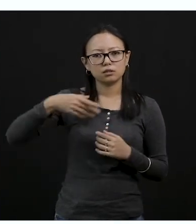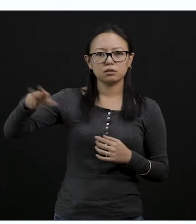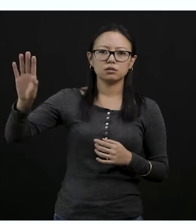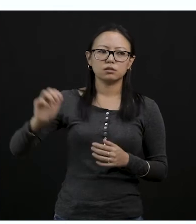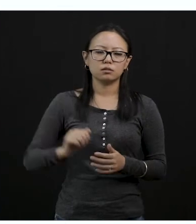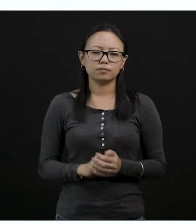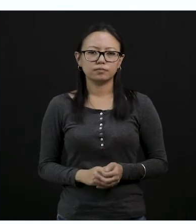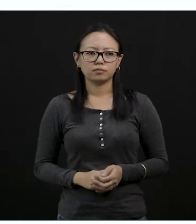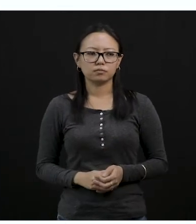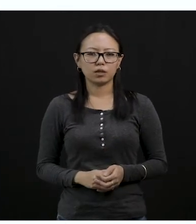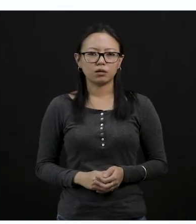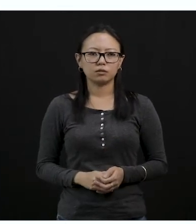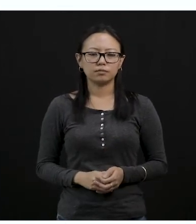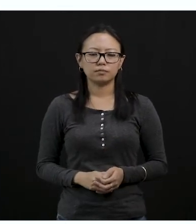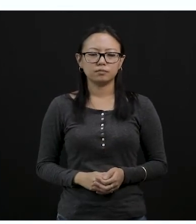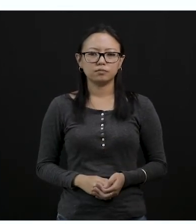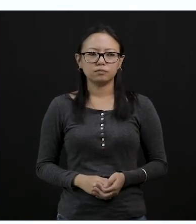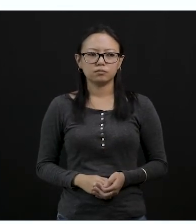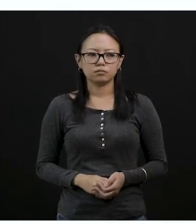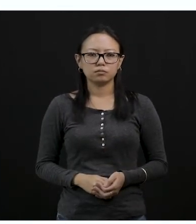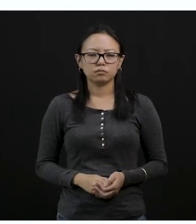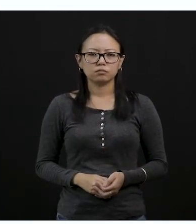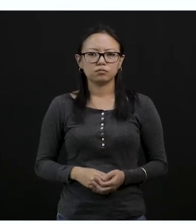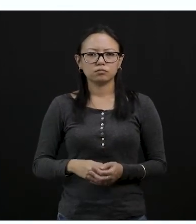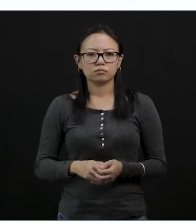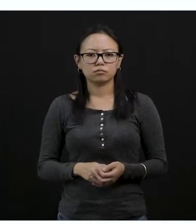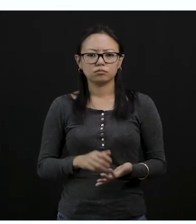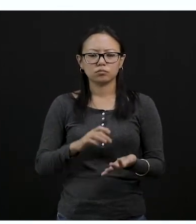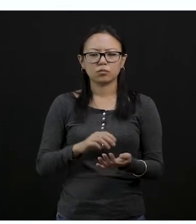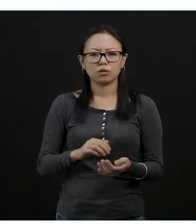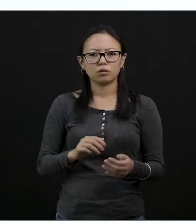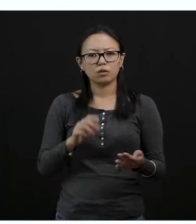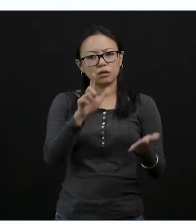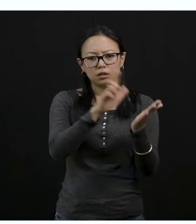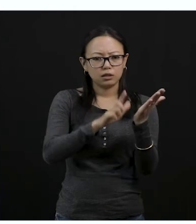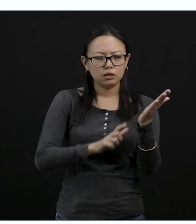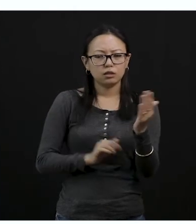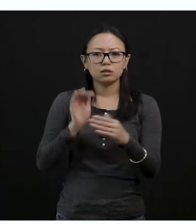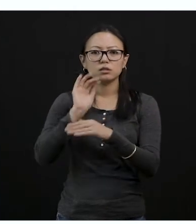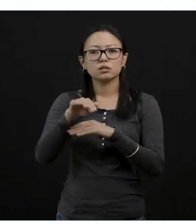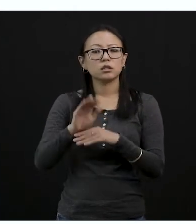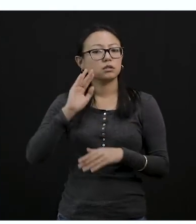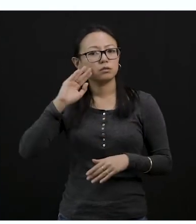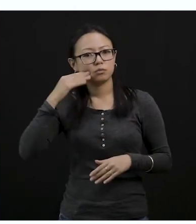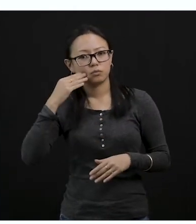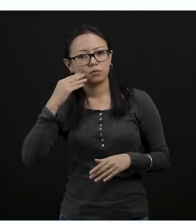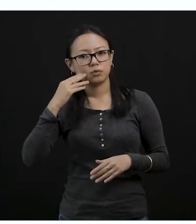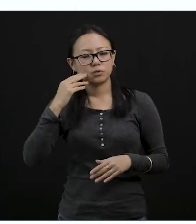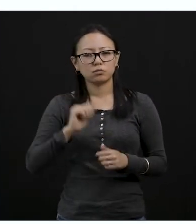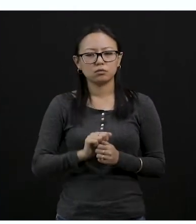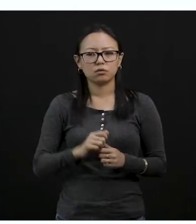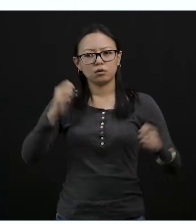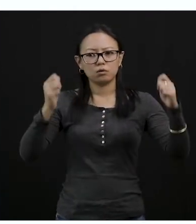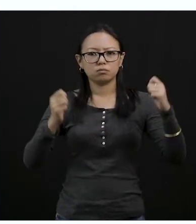to the next destination. Okay, wherever the letters has to be sent are transported with the help of